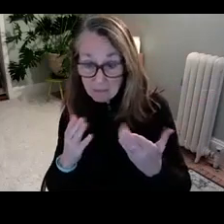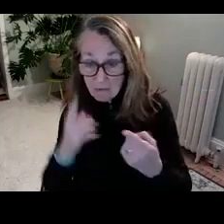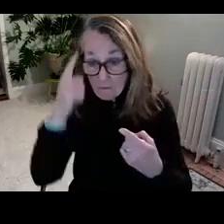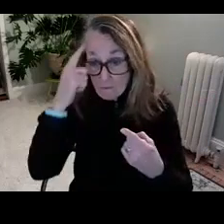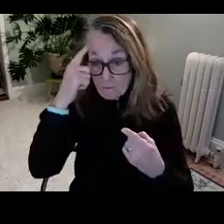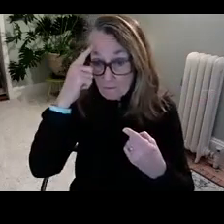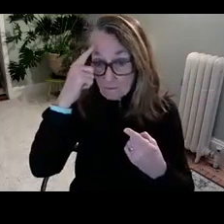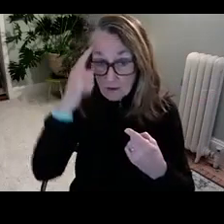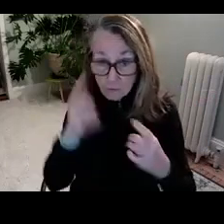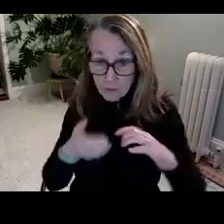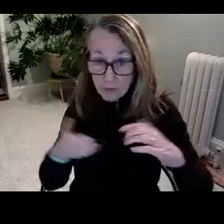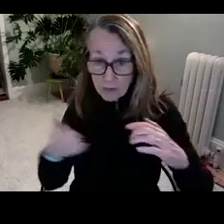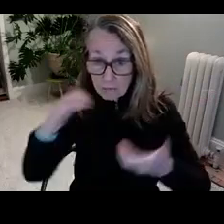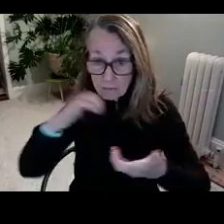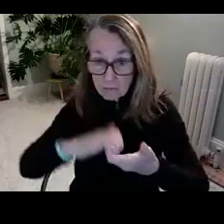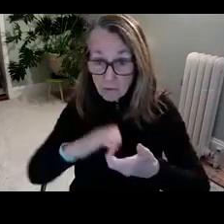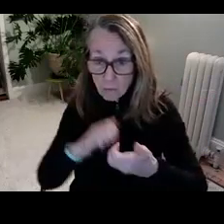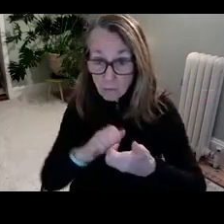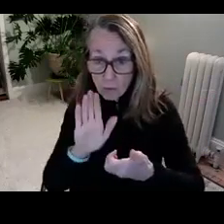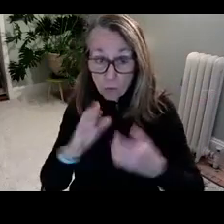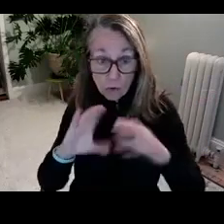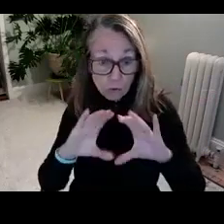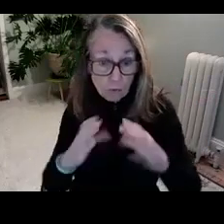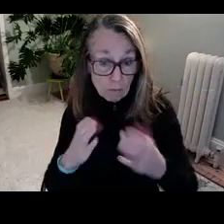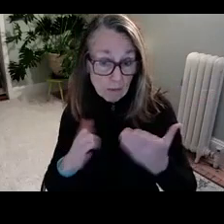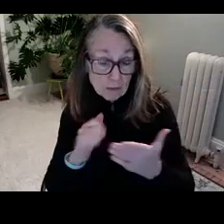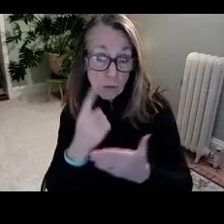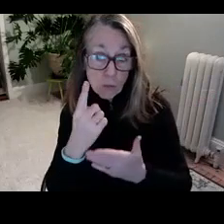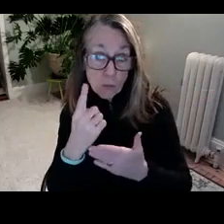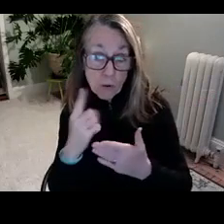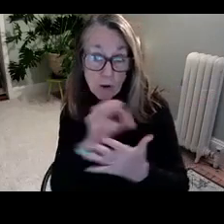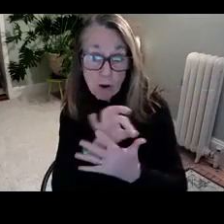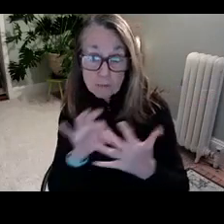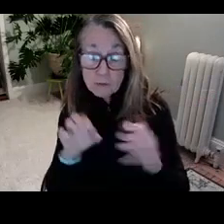to engage with this particular group, but that would be an option that we could discuss.